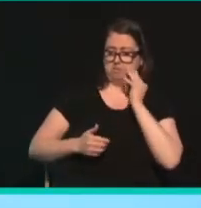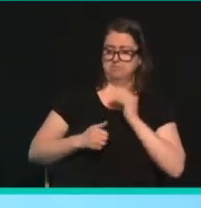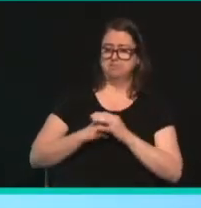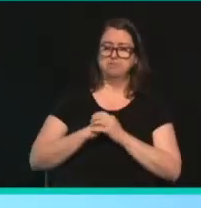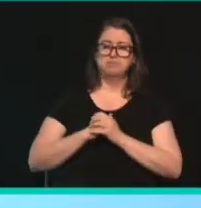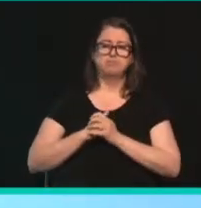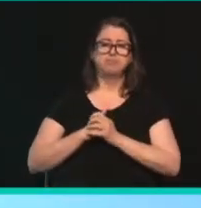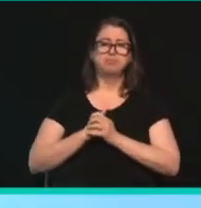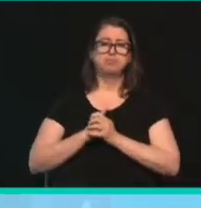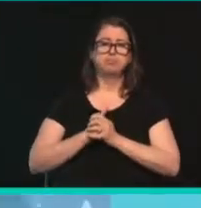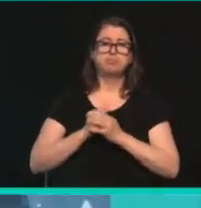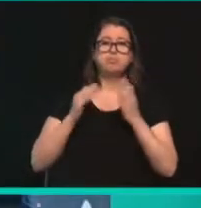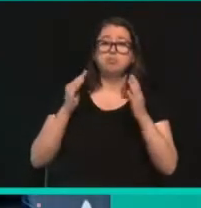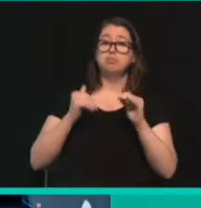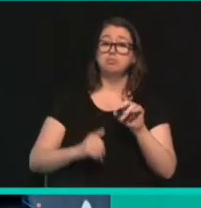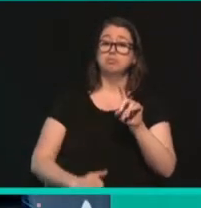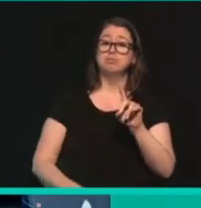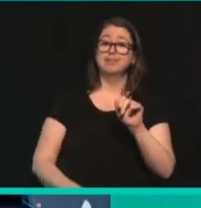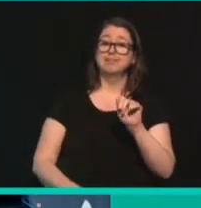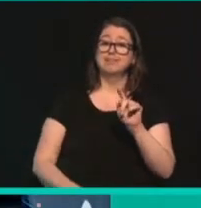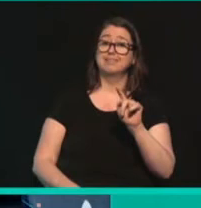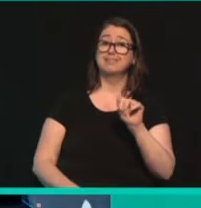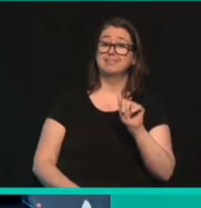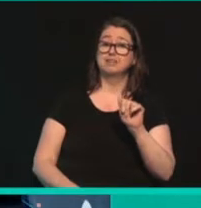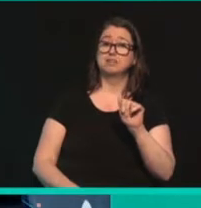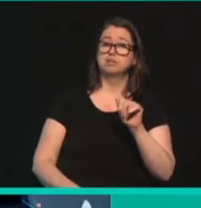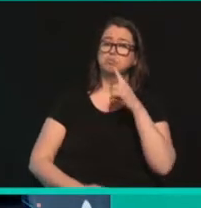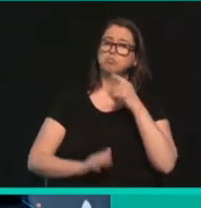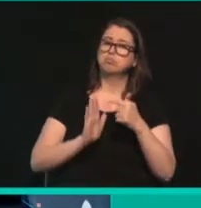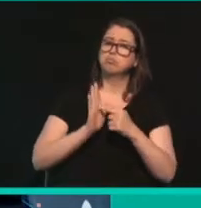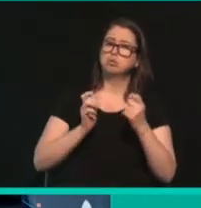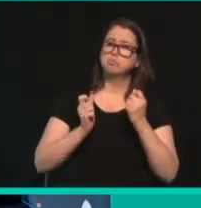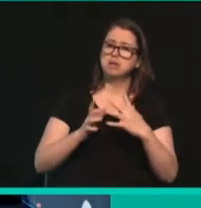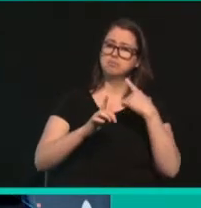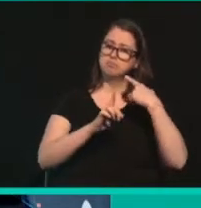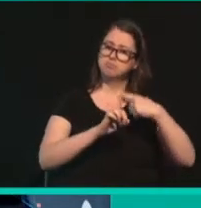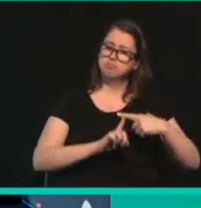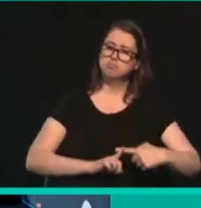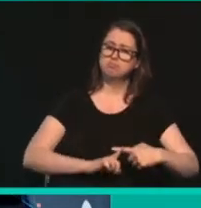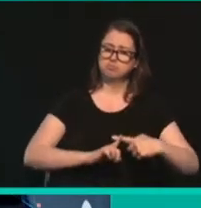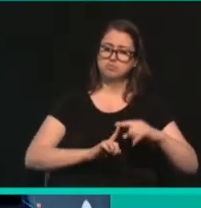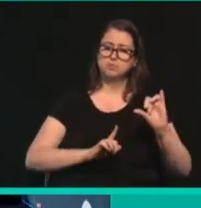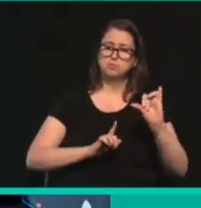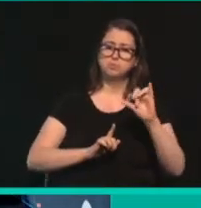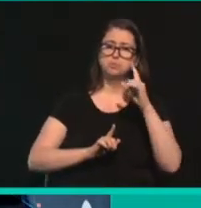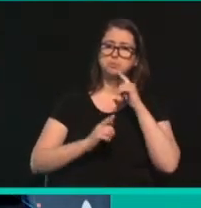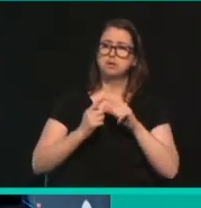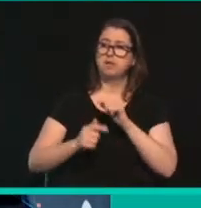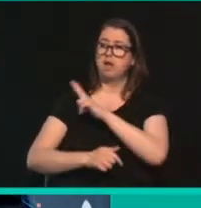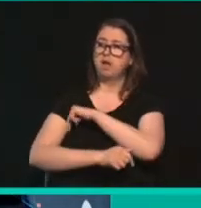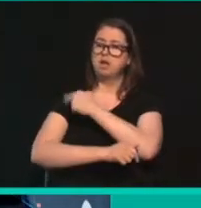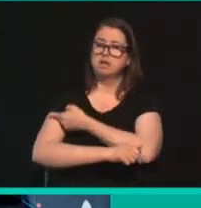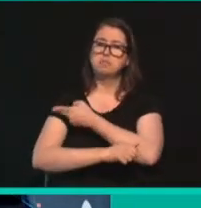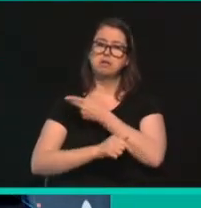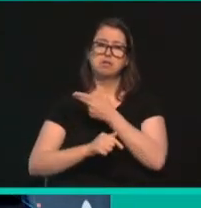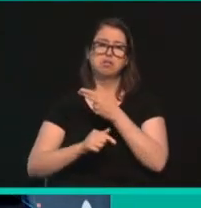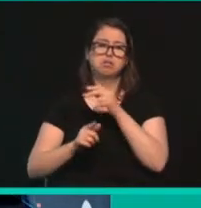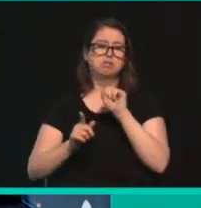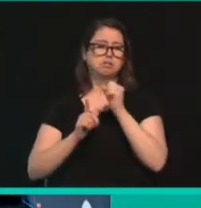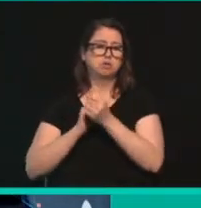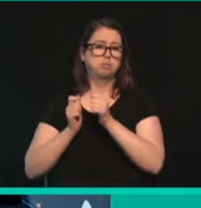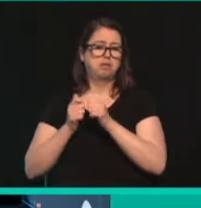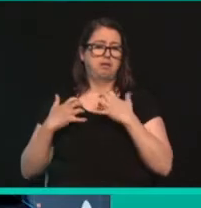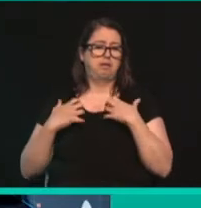The power of data also has had many positive effects in hospital settings, in the